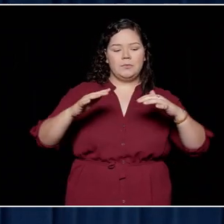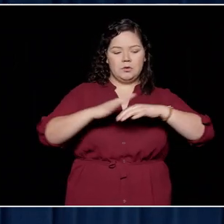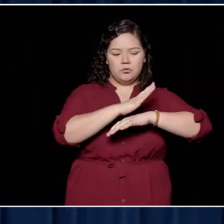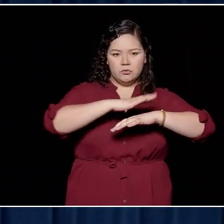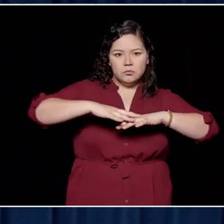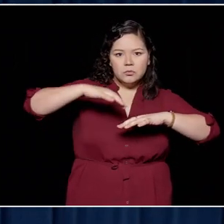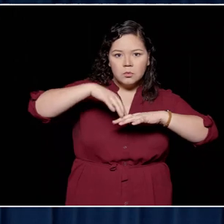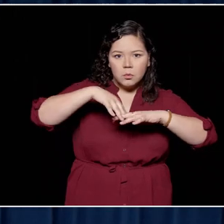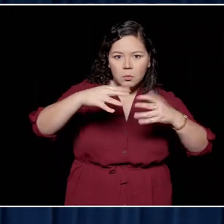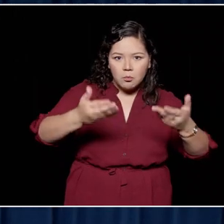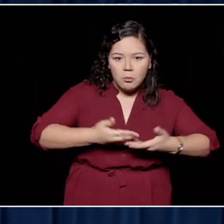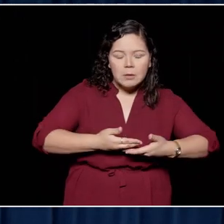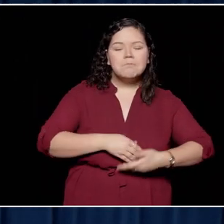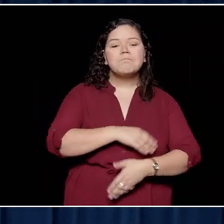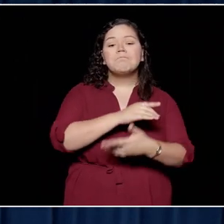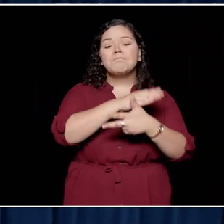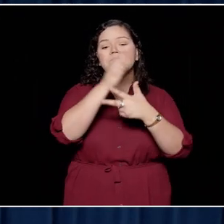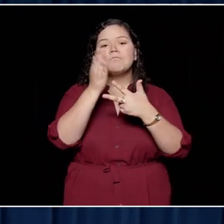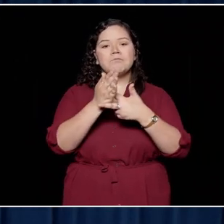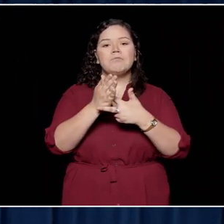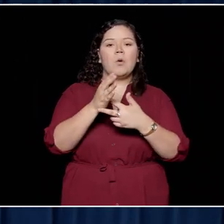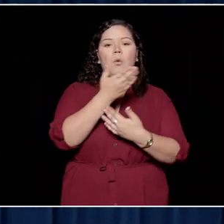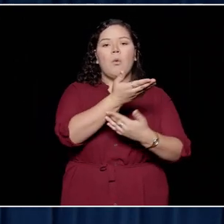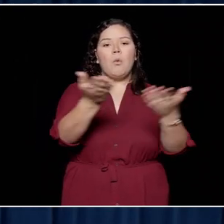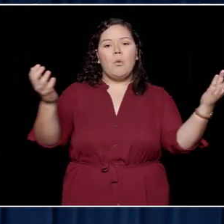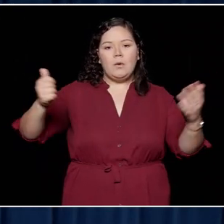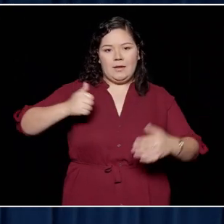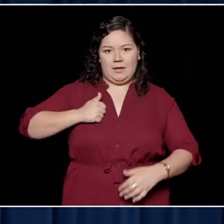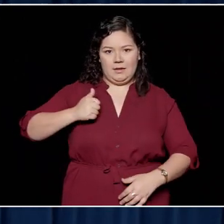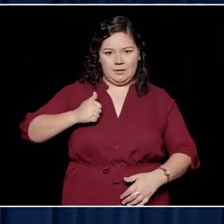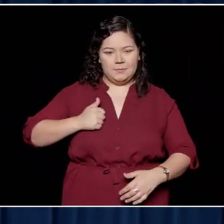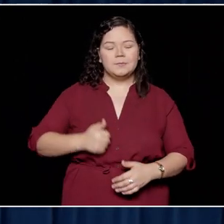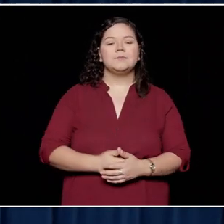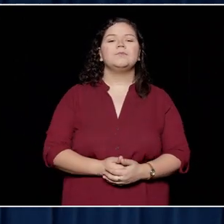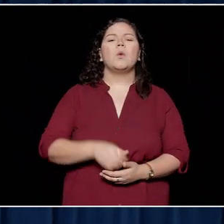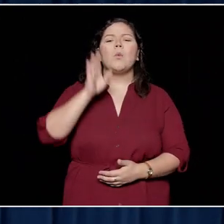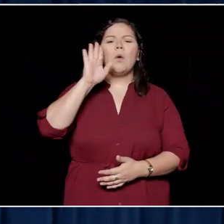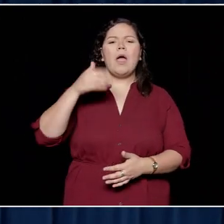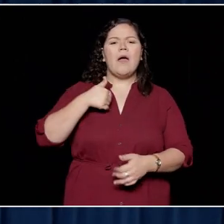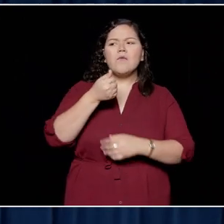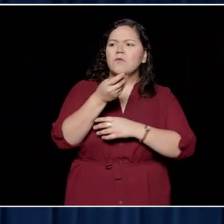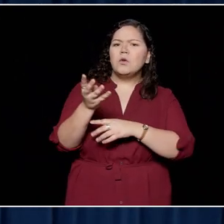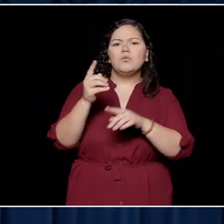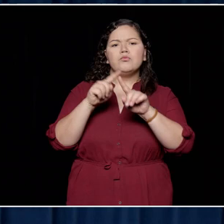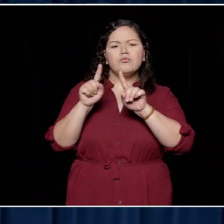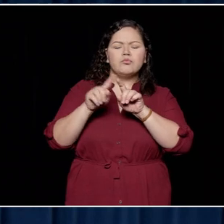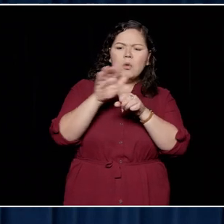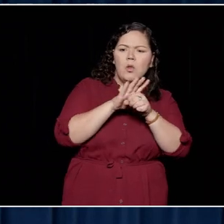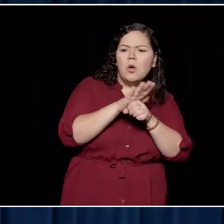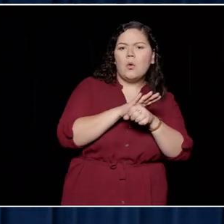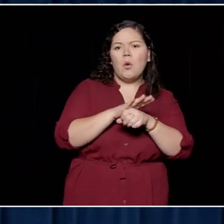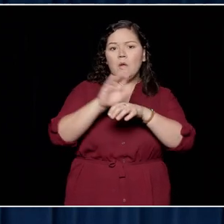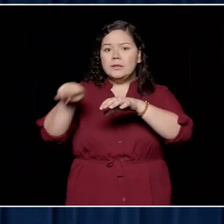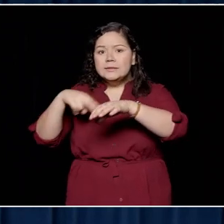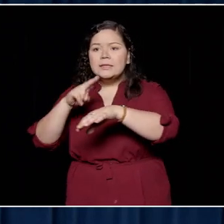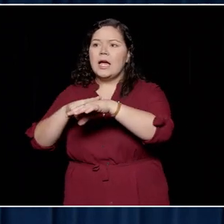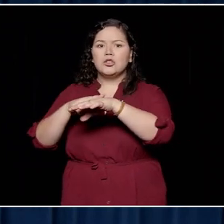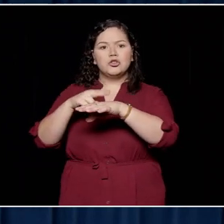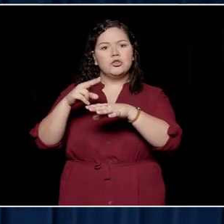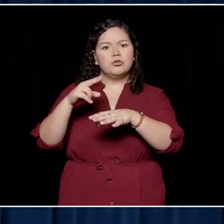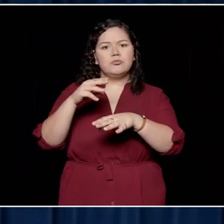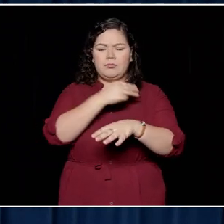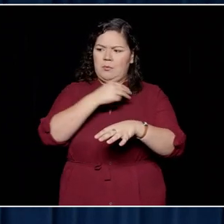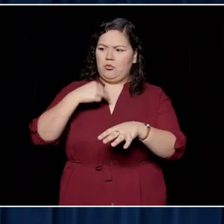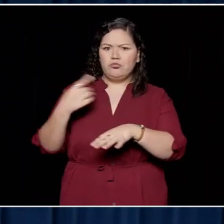welcome, followed by our national anthem. We'll hear greetings from local and national governing